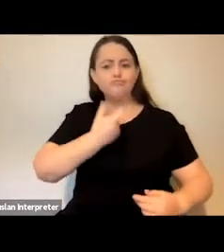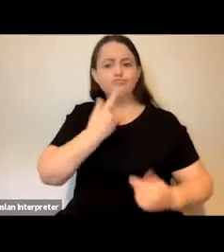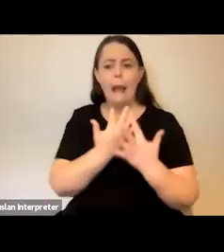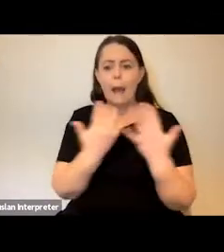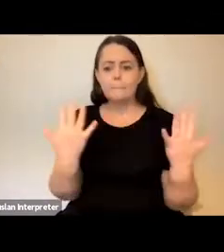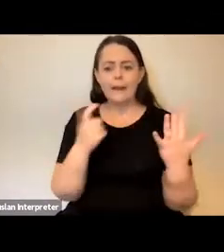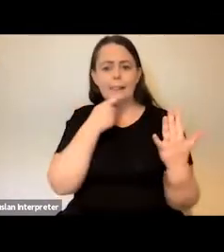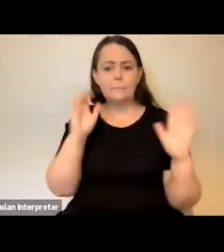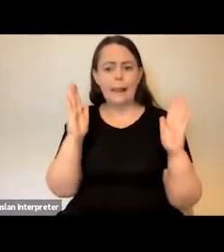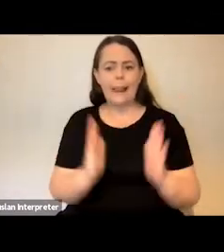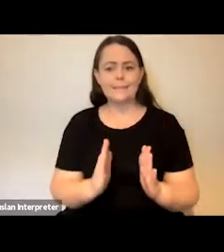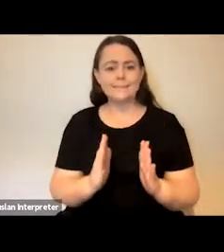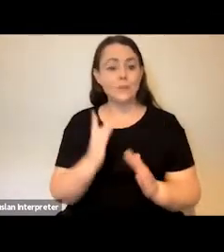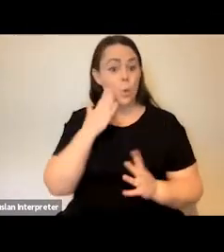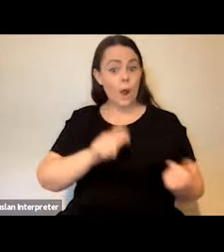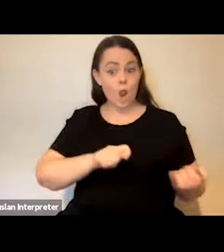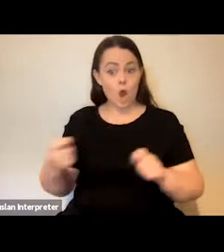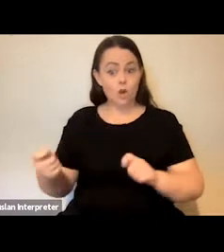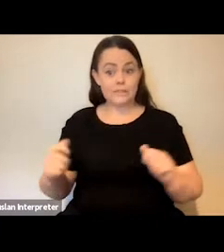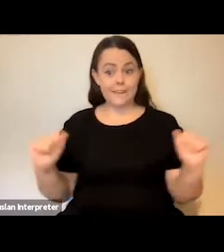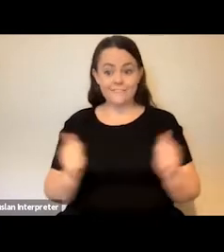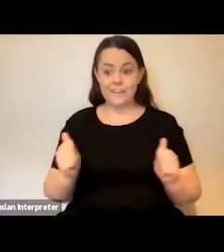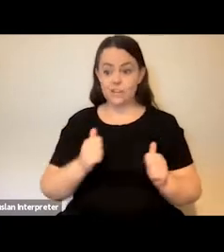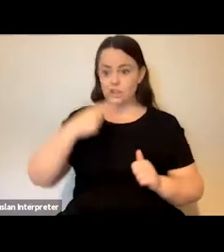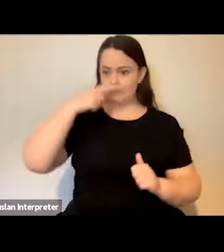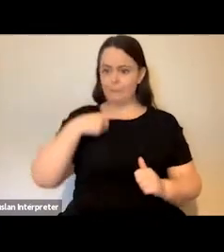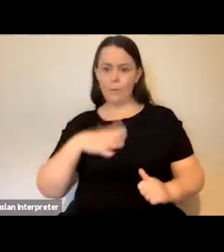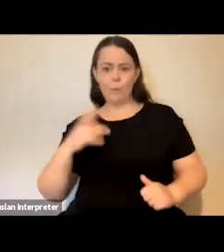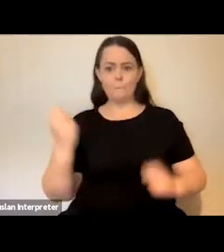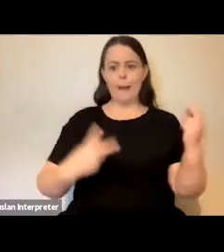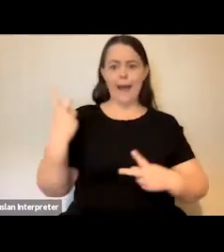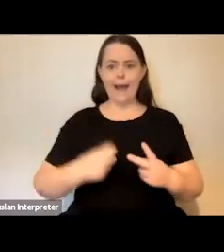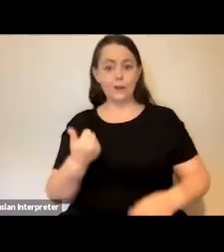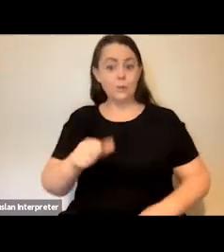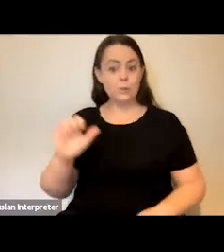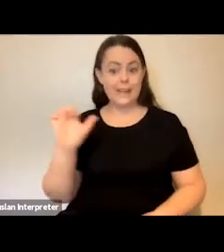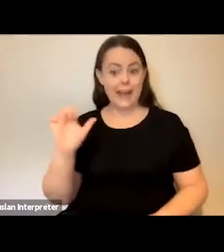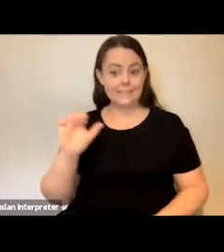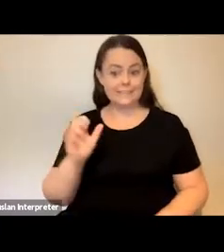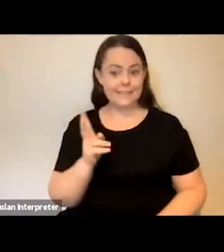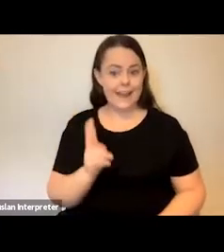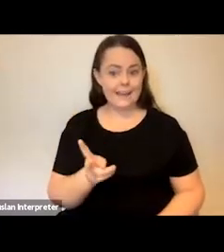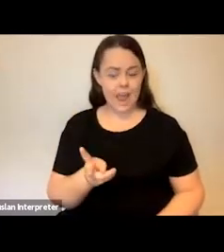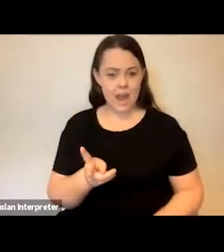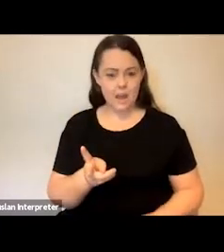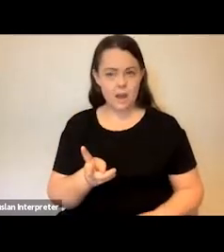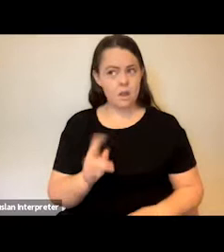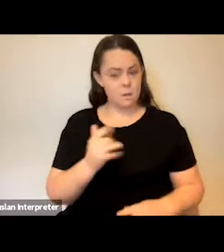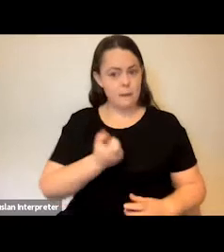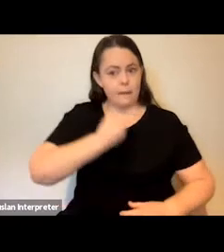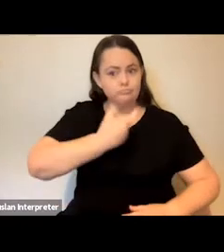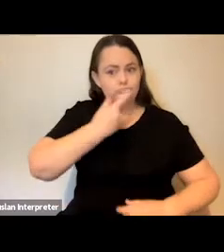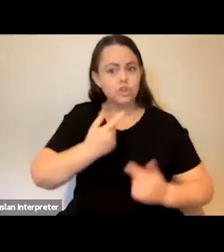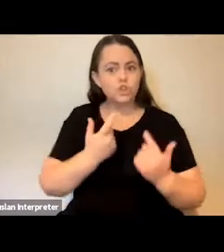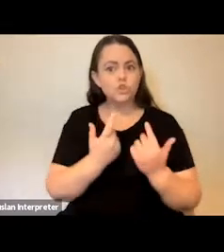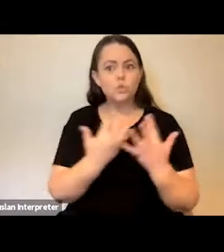particularly in New South Wales and Victoria, people might start to resume or increase their use of ecstasy, and that could potentially pose them at increased